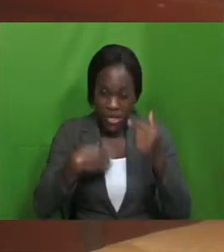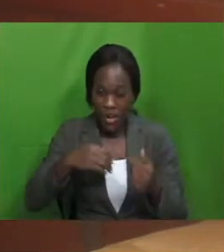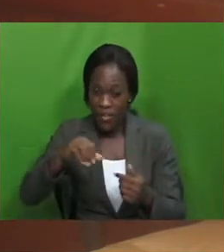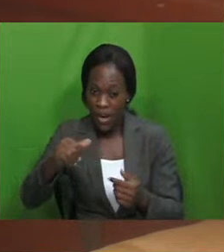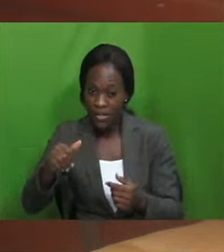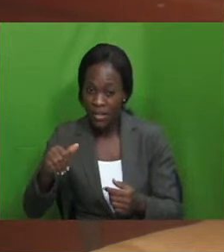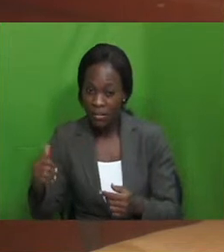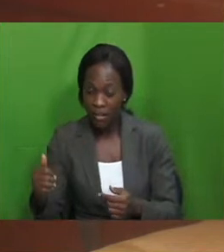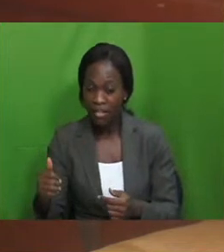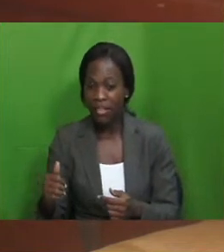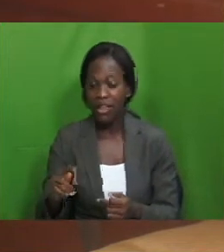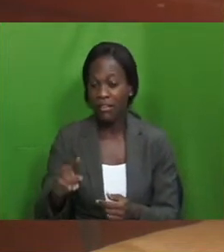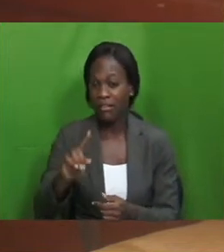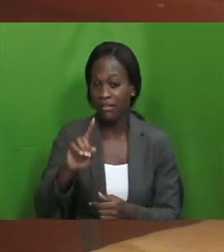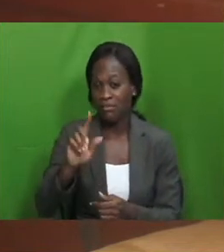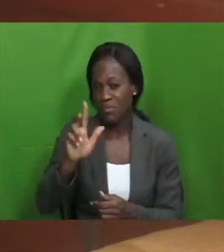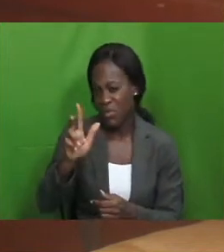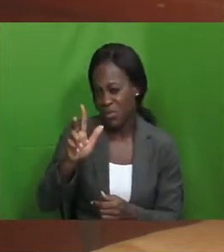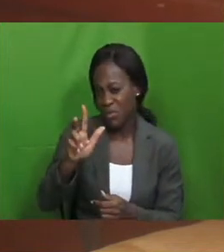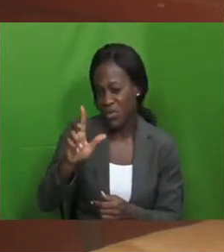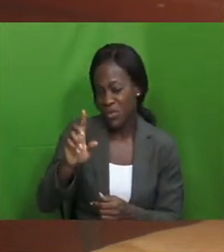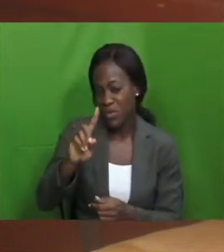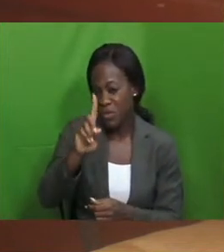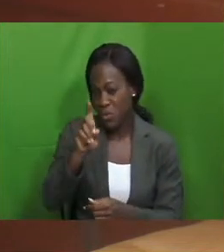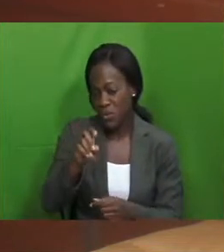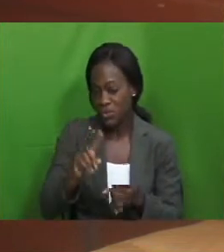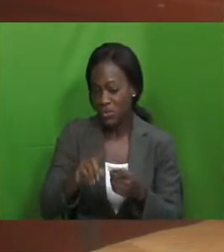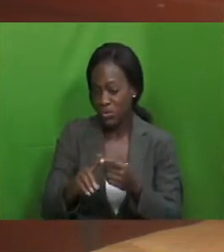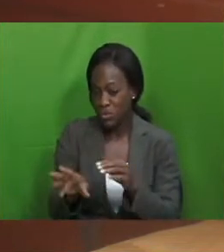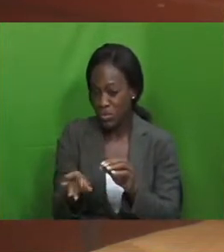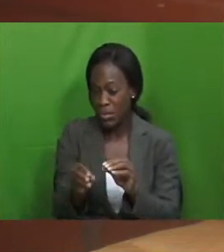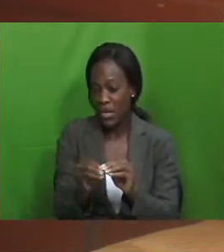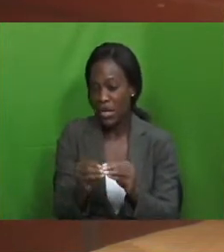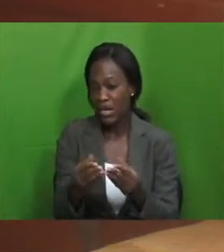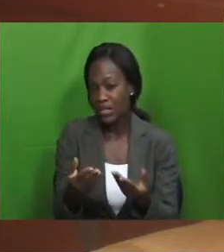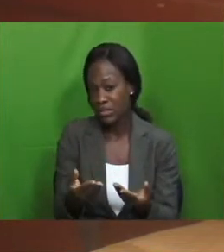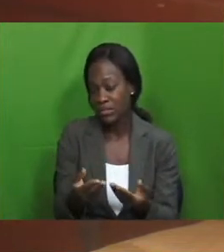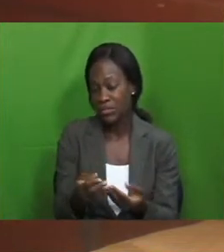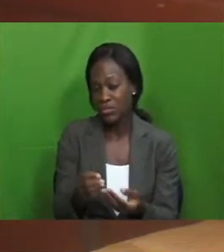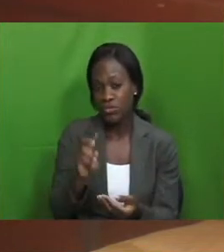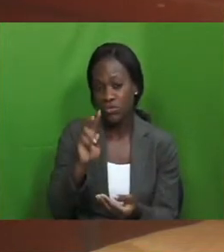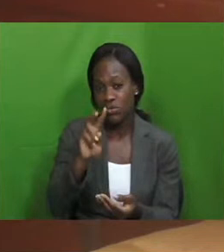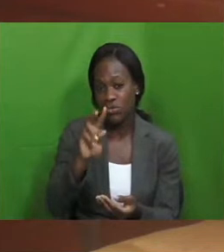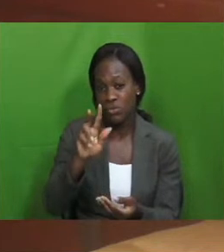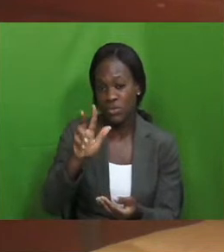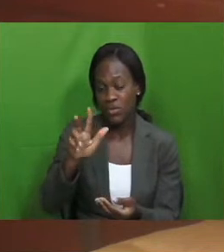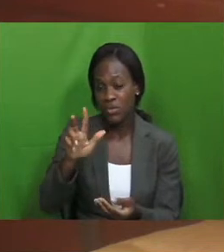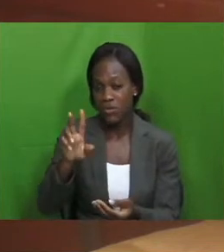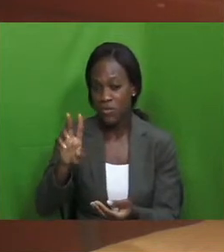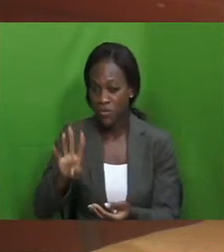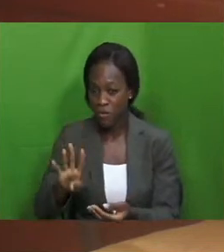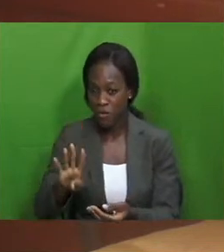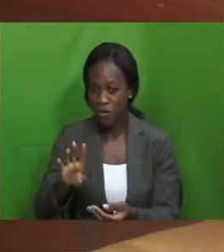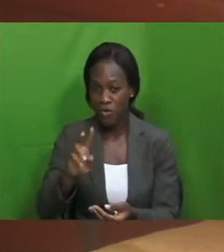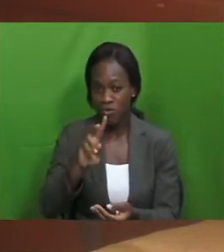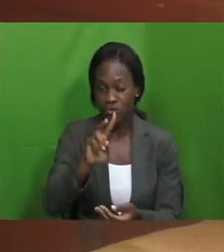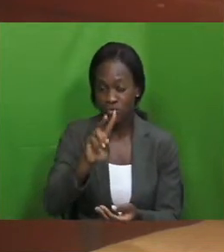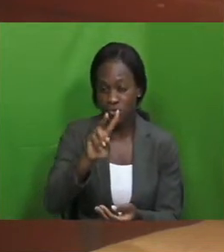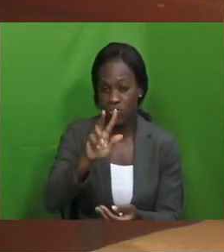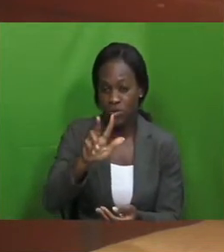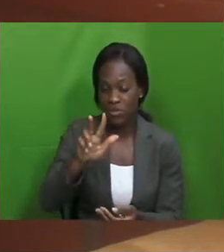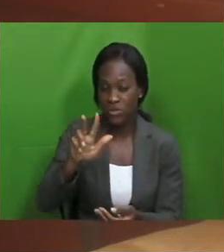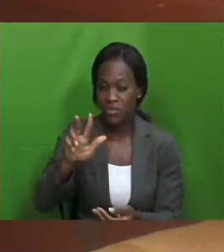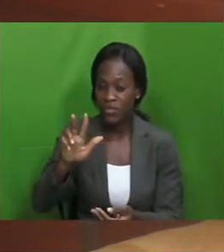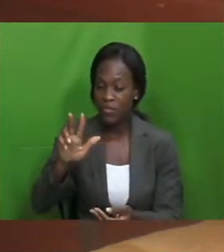ordinary questions, numbered 233, 234, and 235. So he has 4 questions to